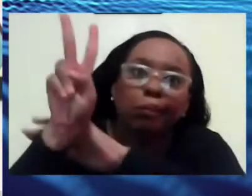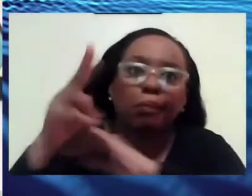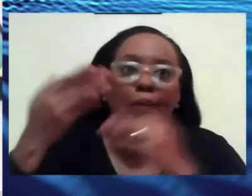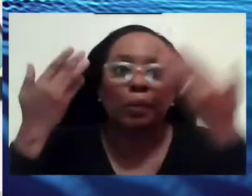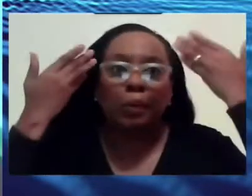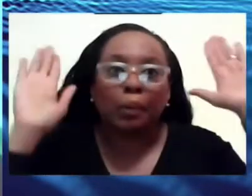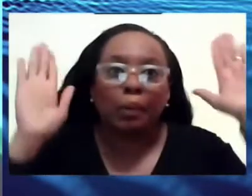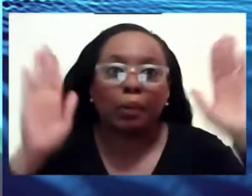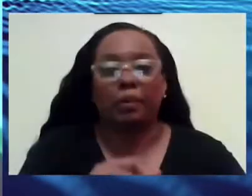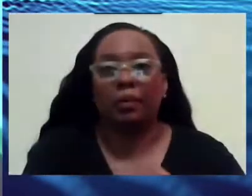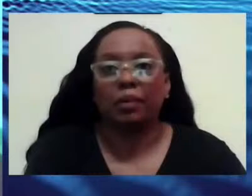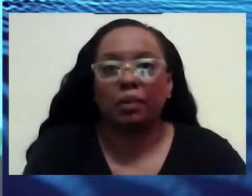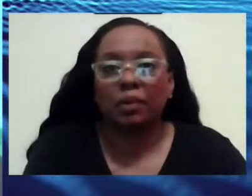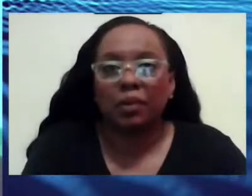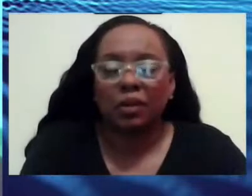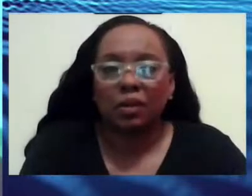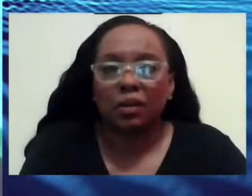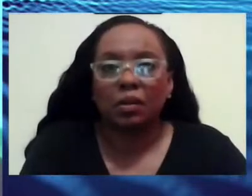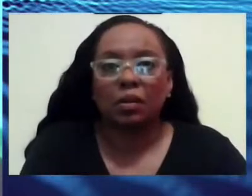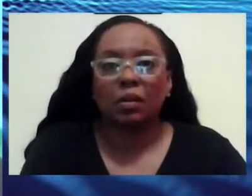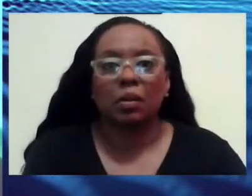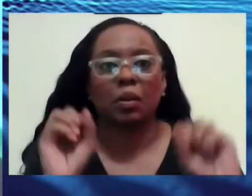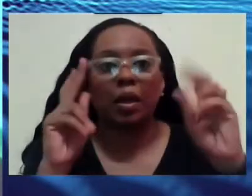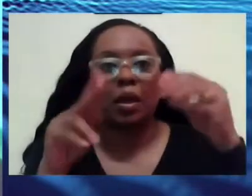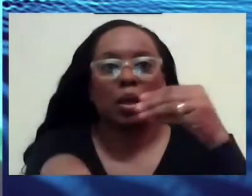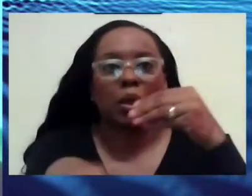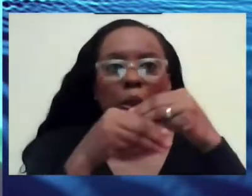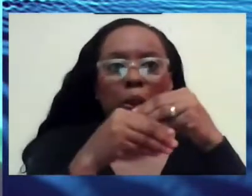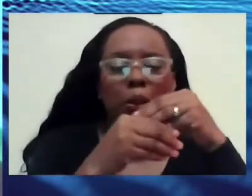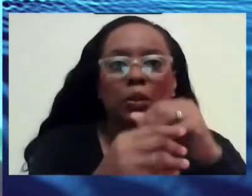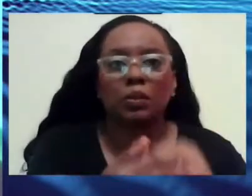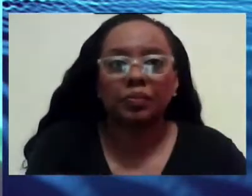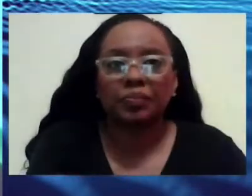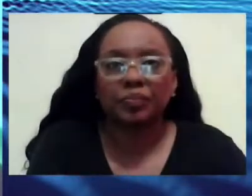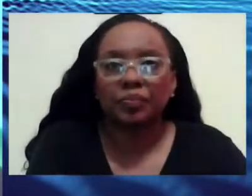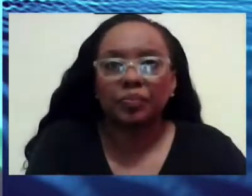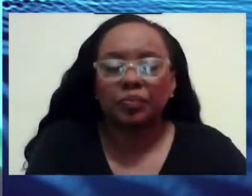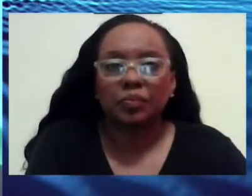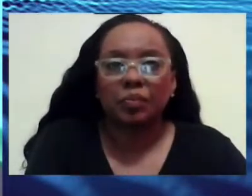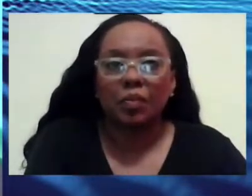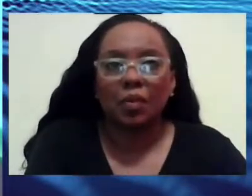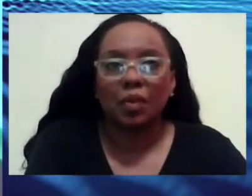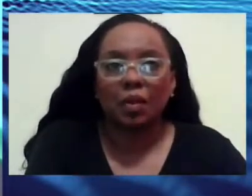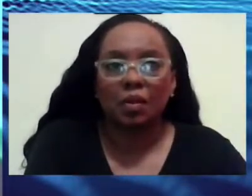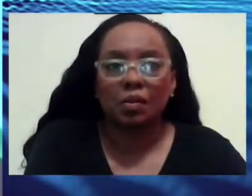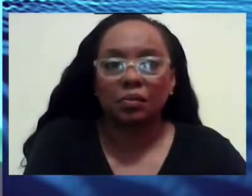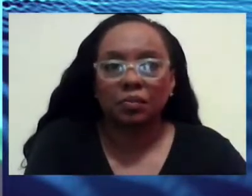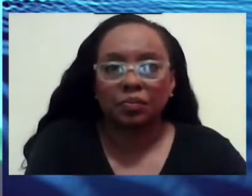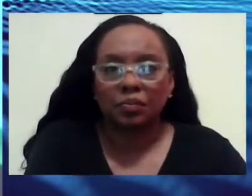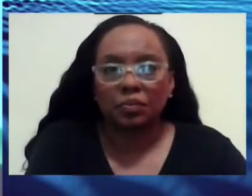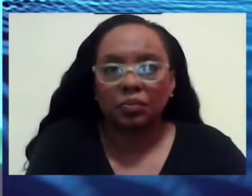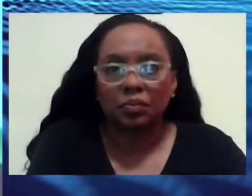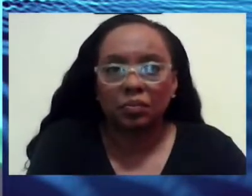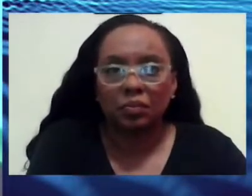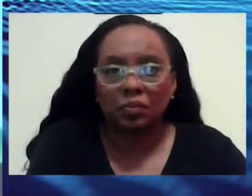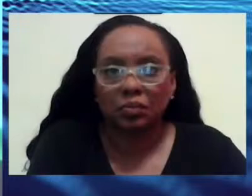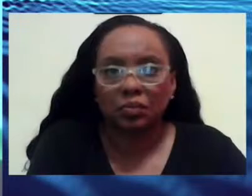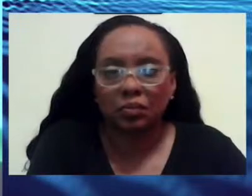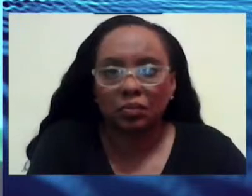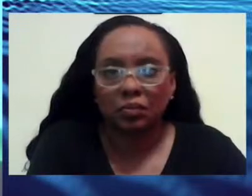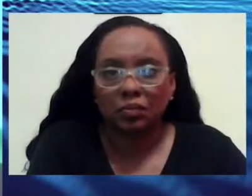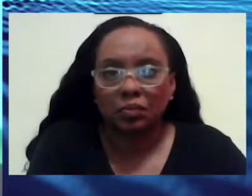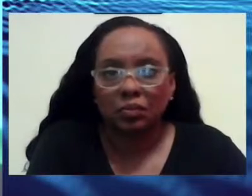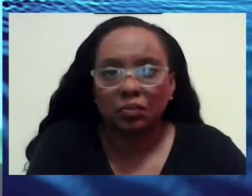Barry. But a follow-up question to that quickly, Minister. To your knowledge, are you aware of any percentage of